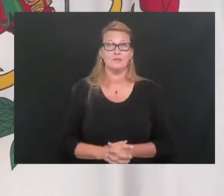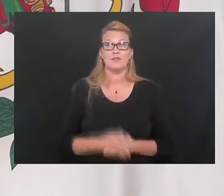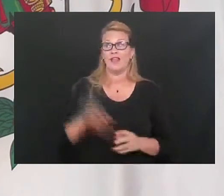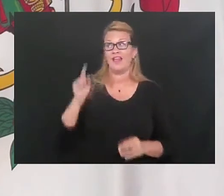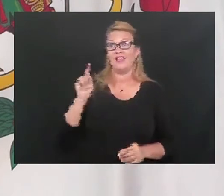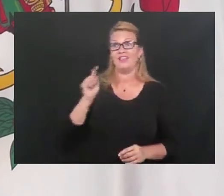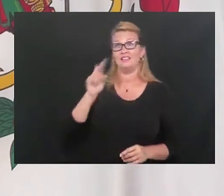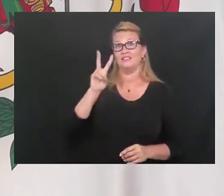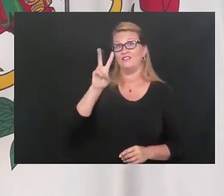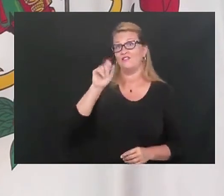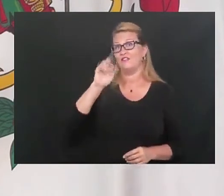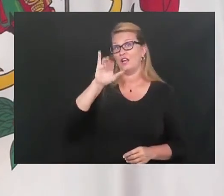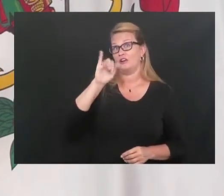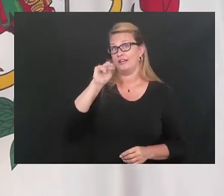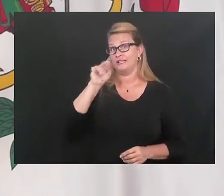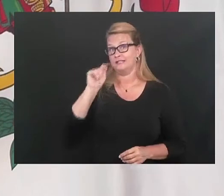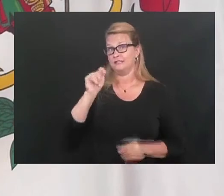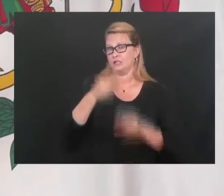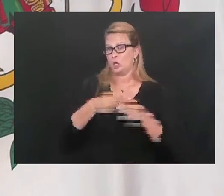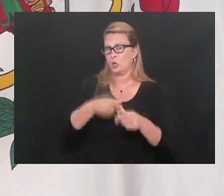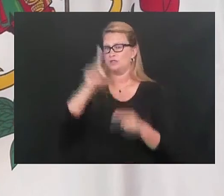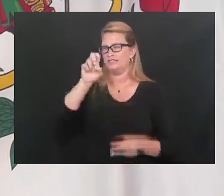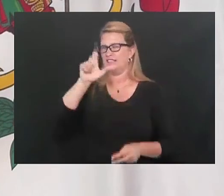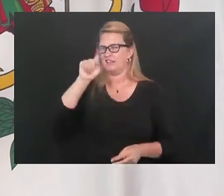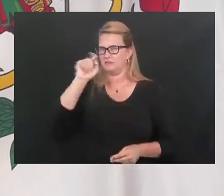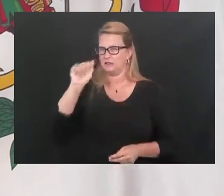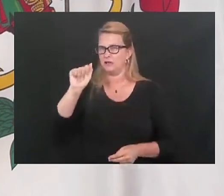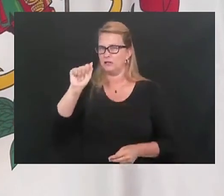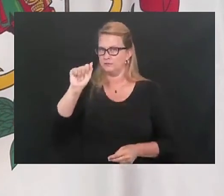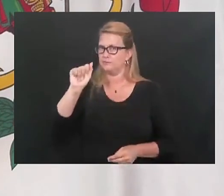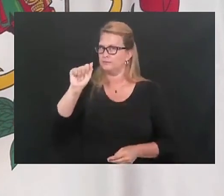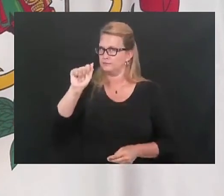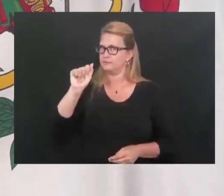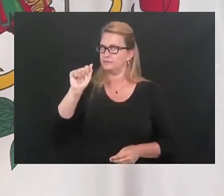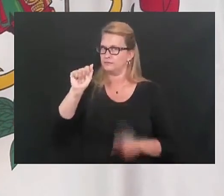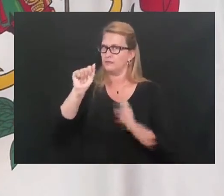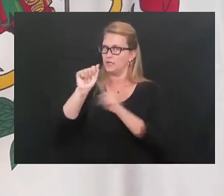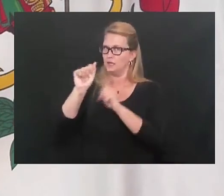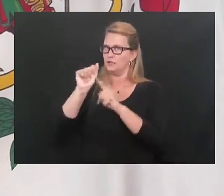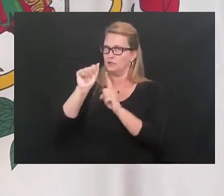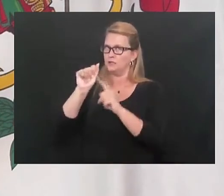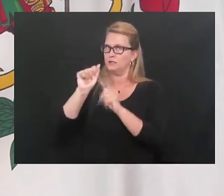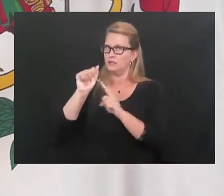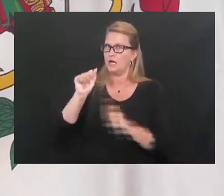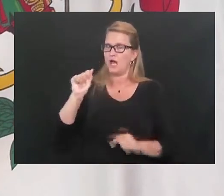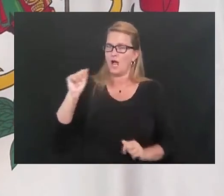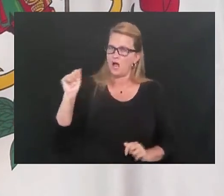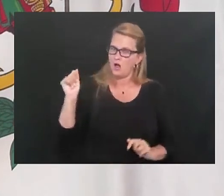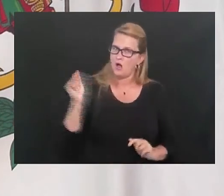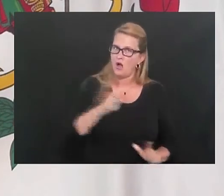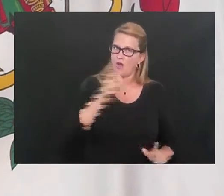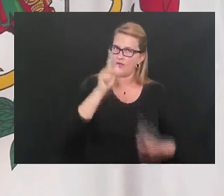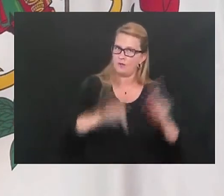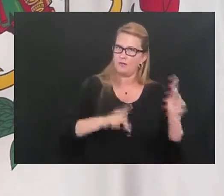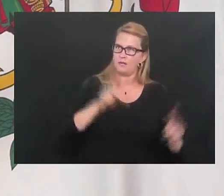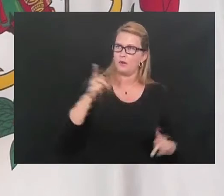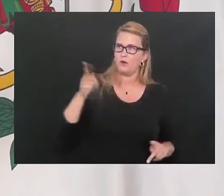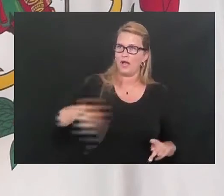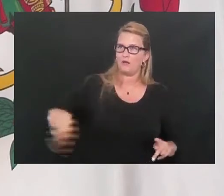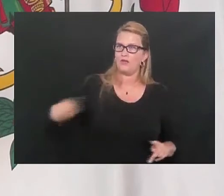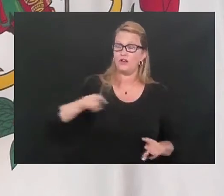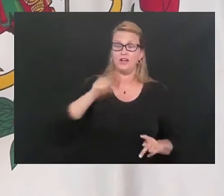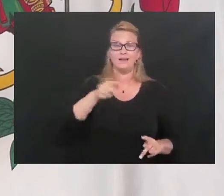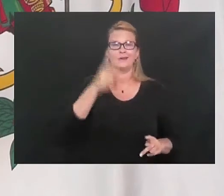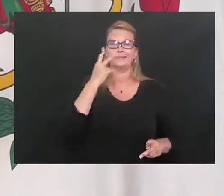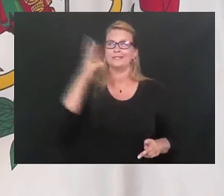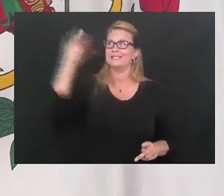there, this Delta variant. Now, everybody out there, I know the sun's shining, and I know